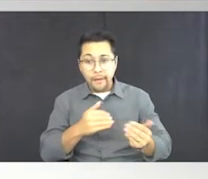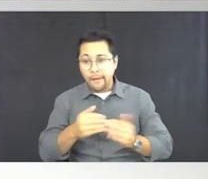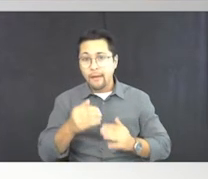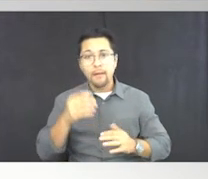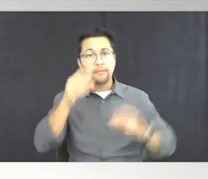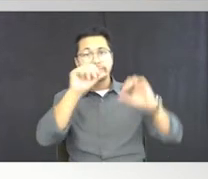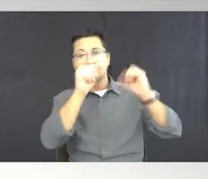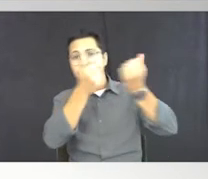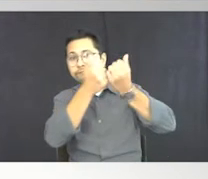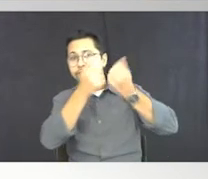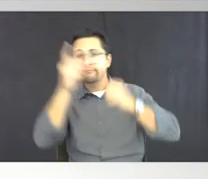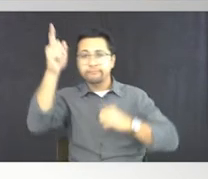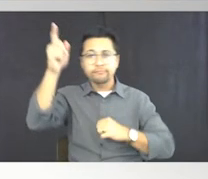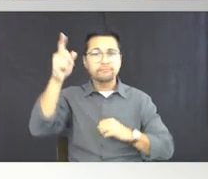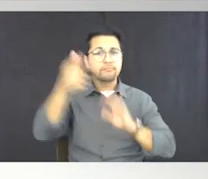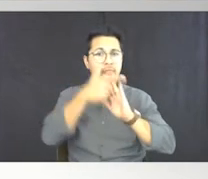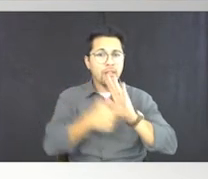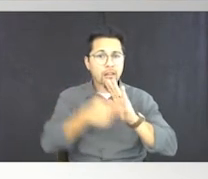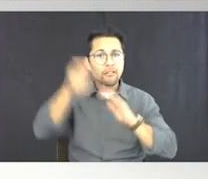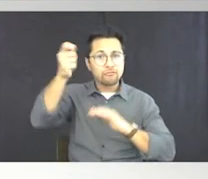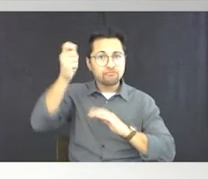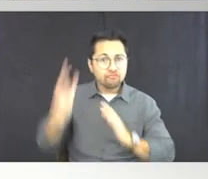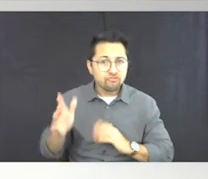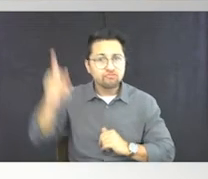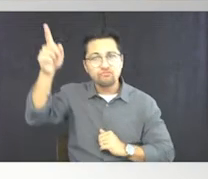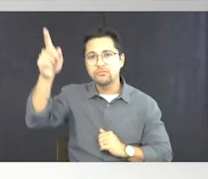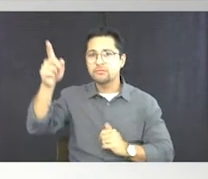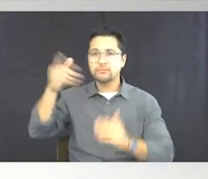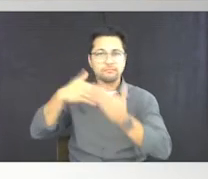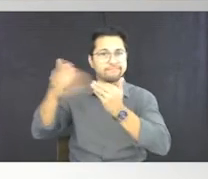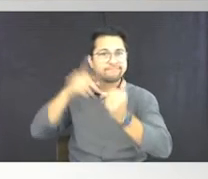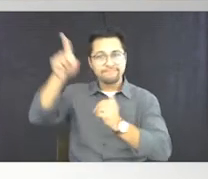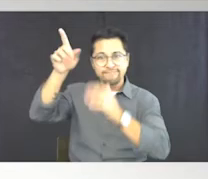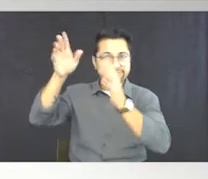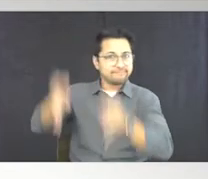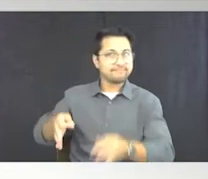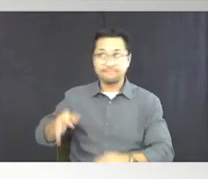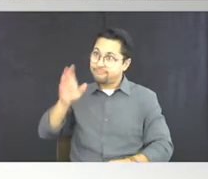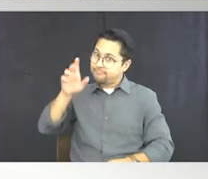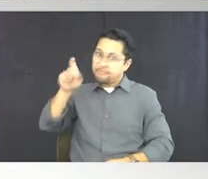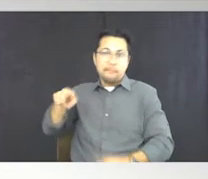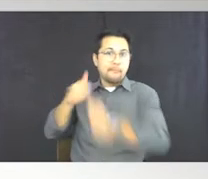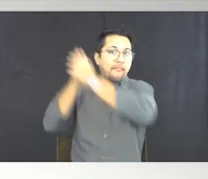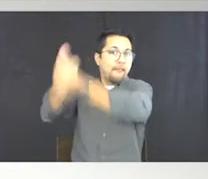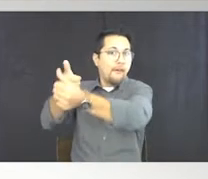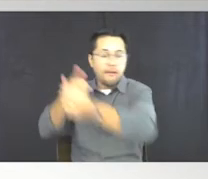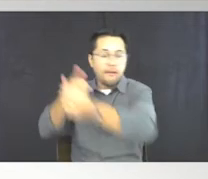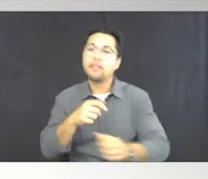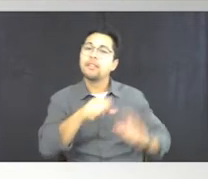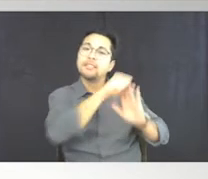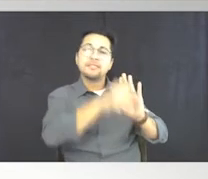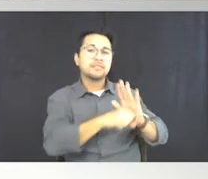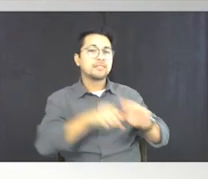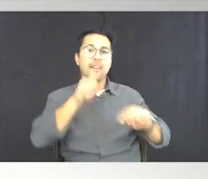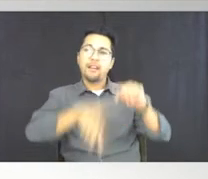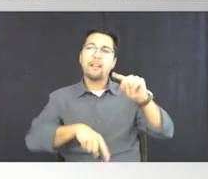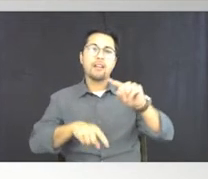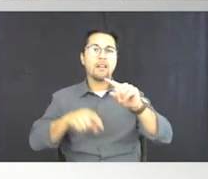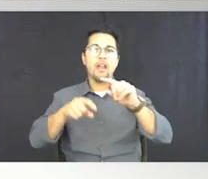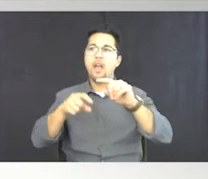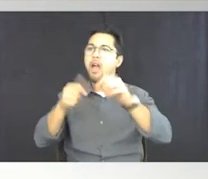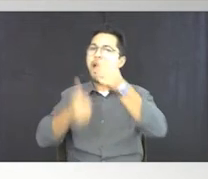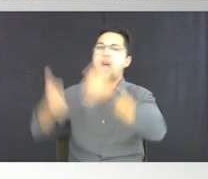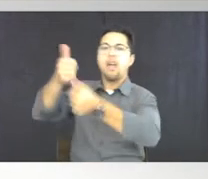the administrative law judge determines is what it is. The state cannot supersede what a